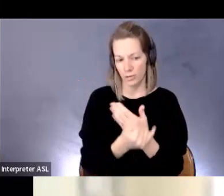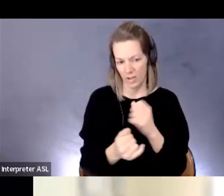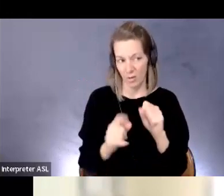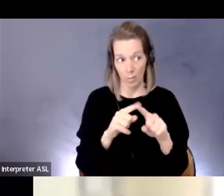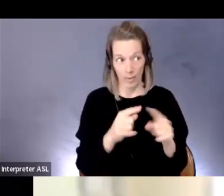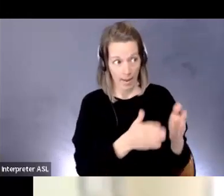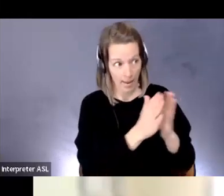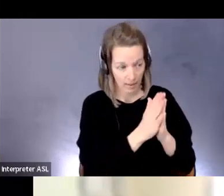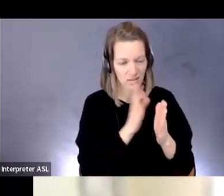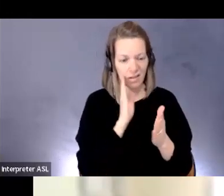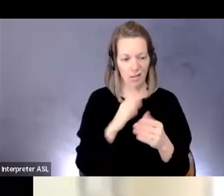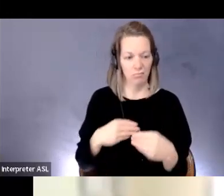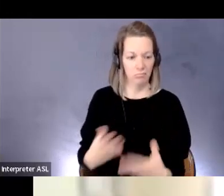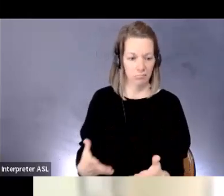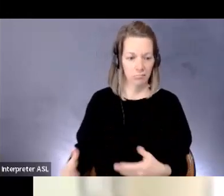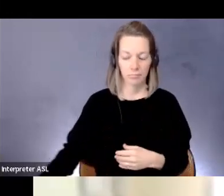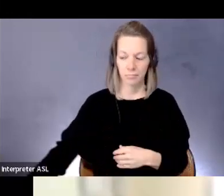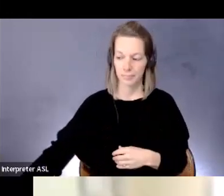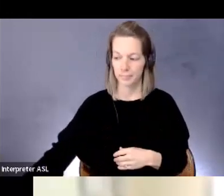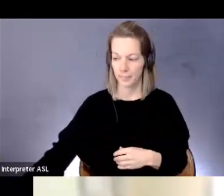approached them about it.